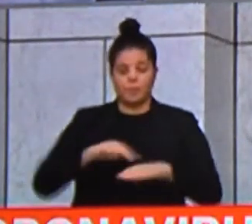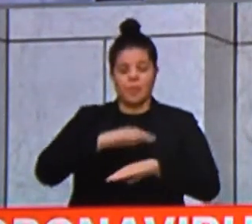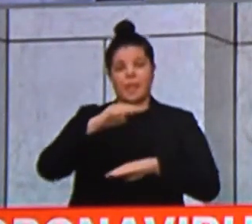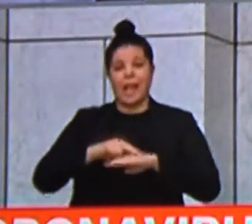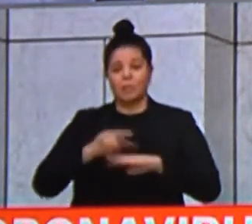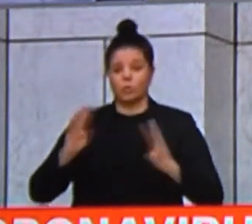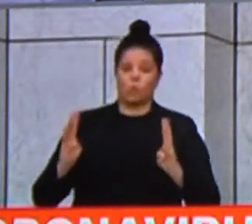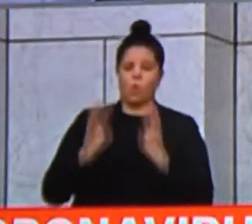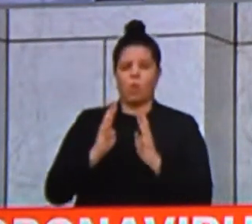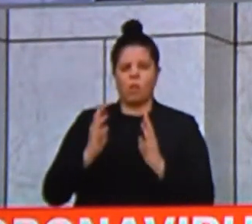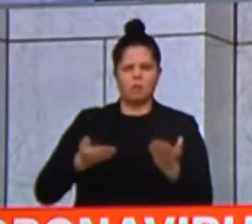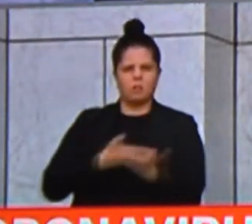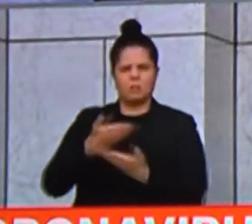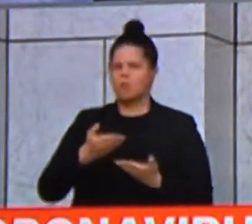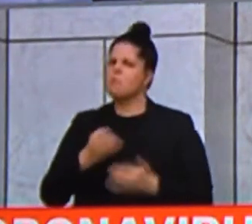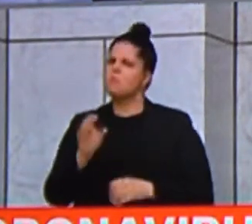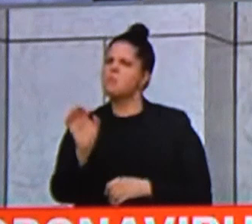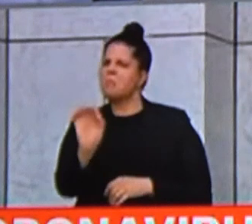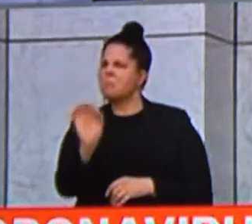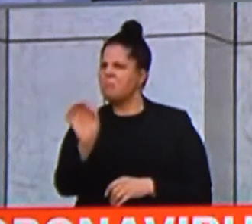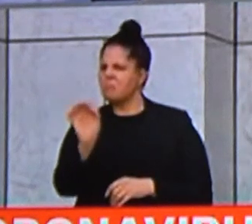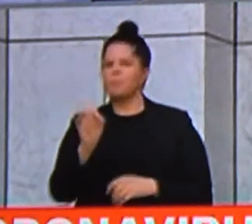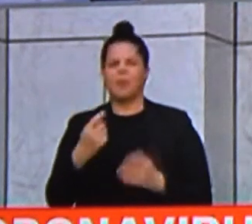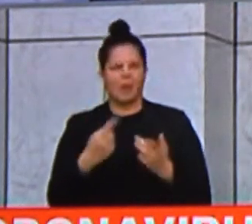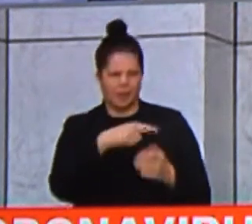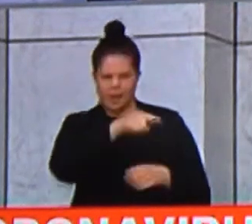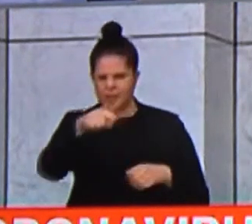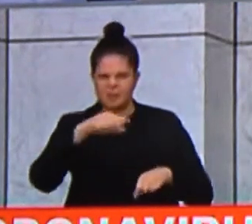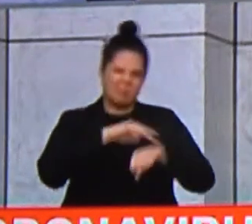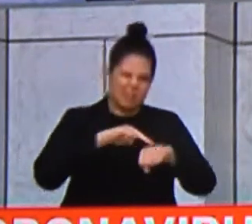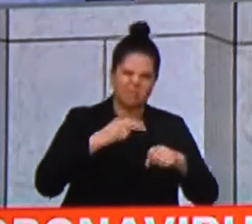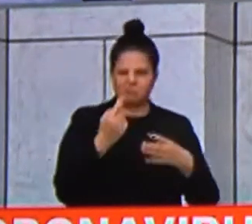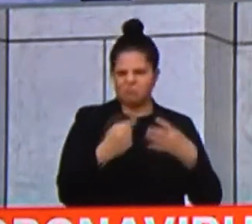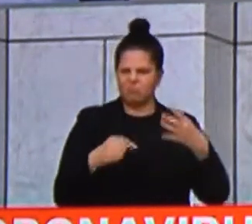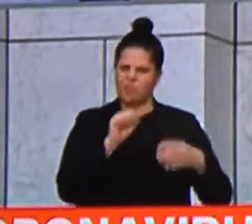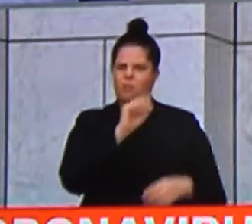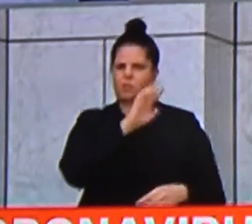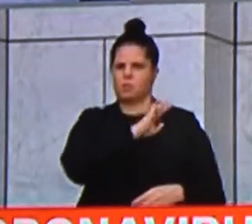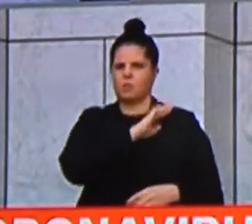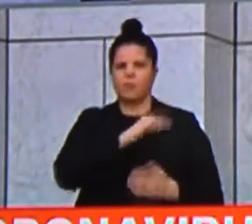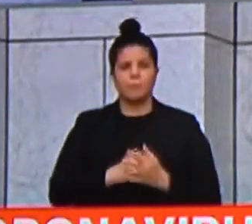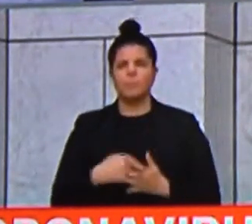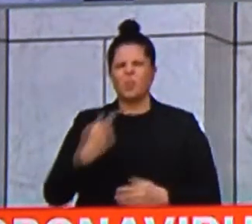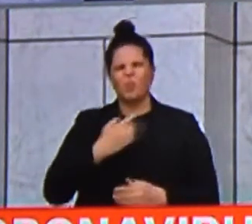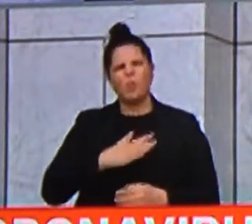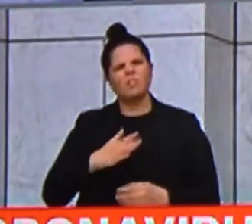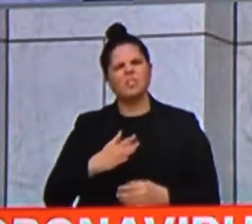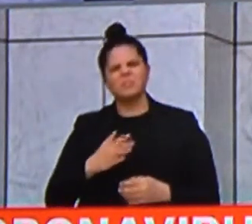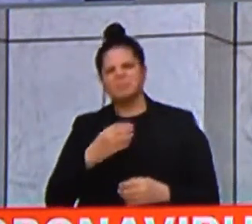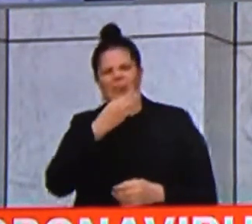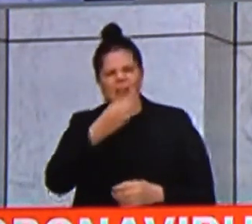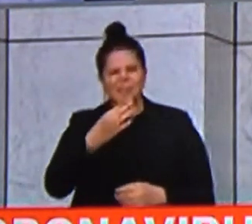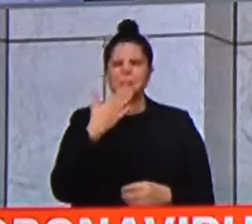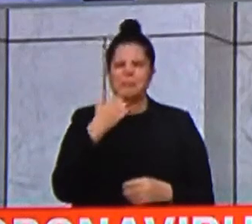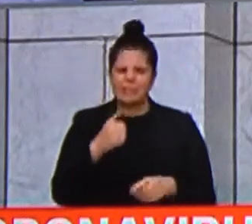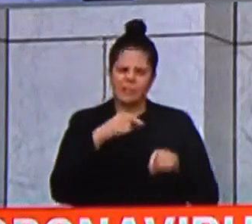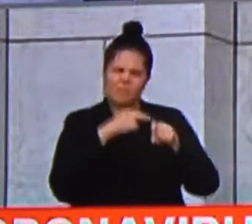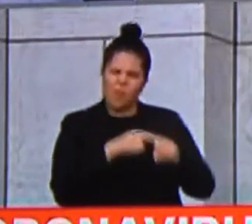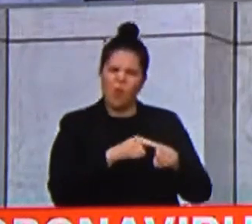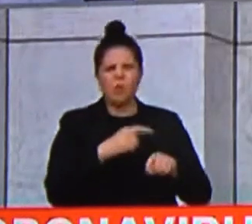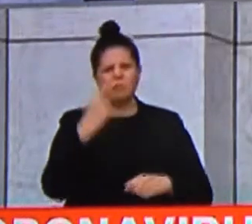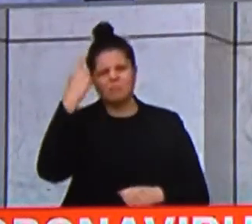said at that time, we would be back. There would be more, there will be more, and the Treasurer and I will be looking to make an announcement on that as soon